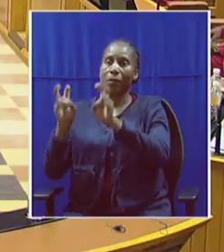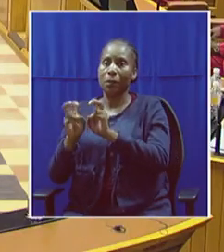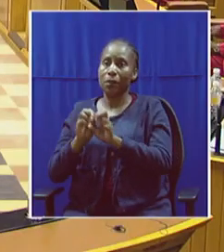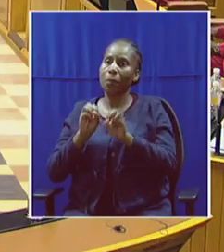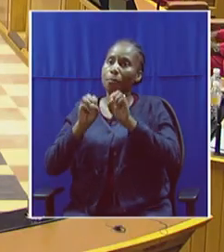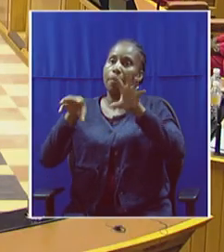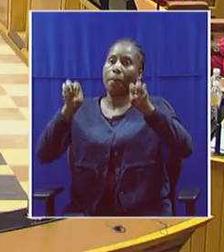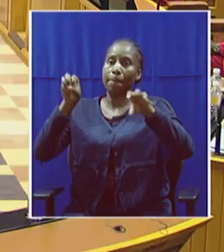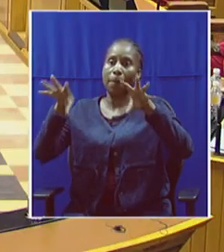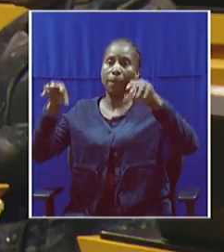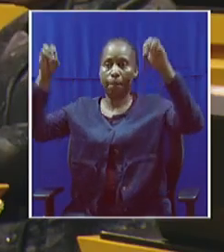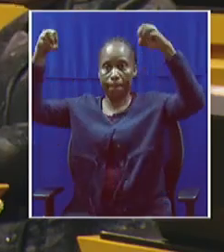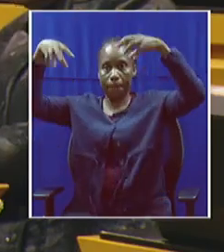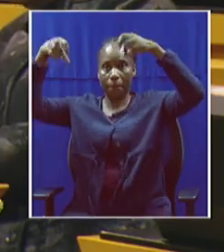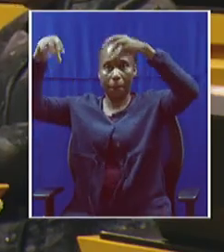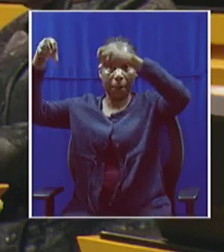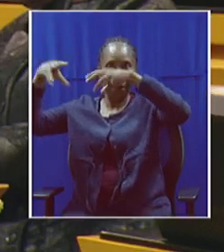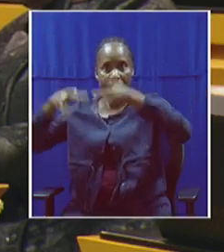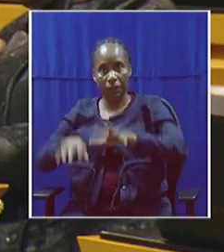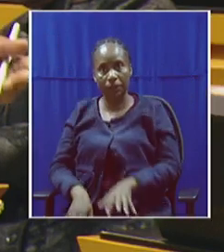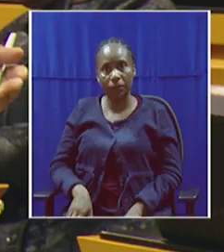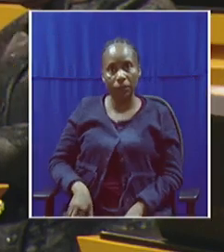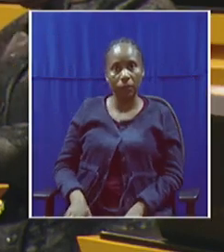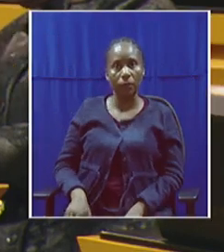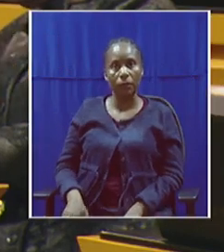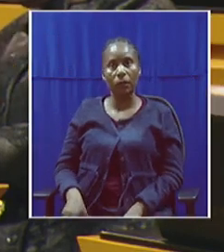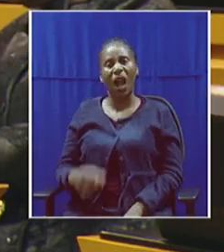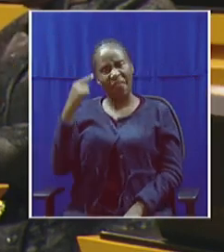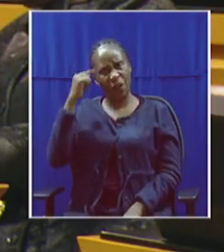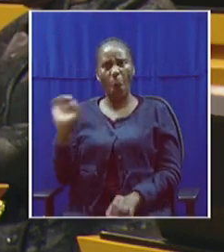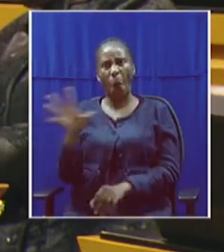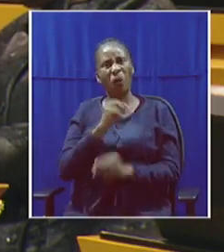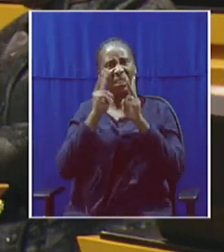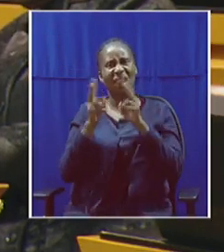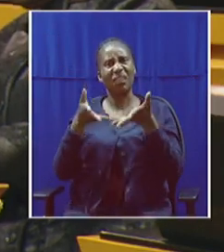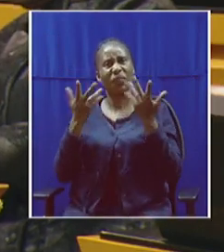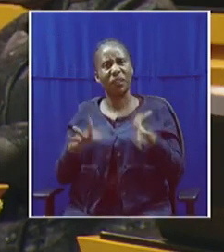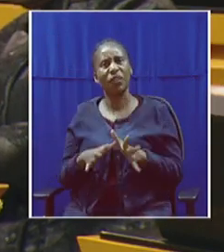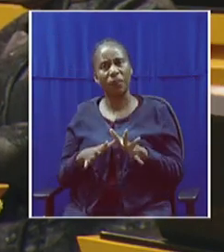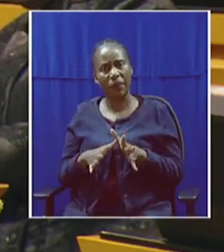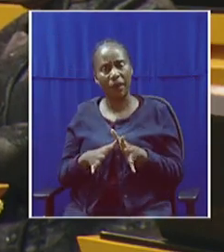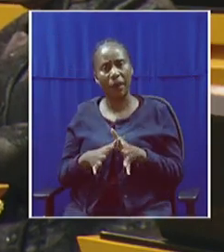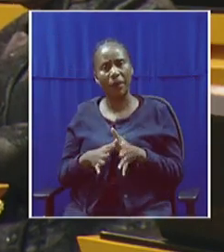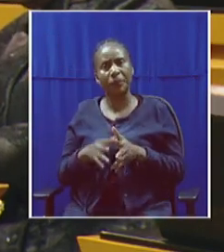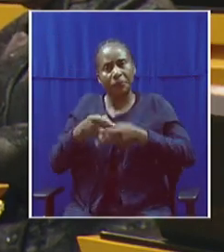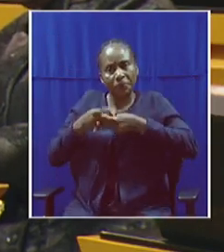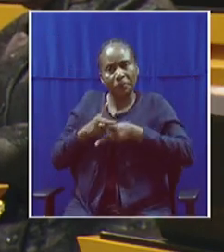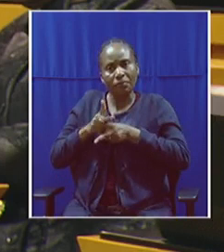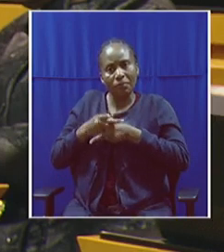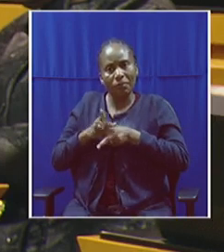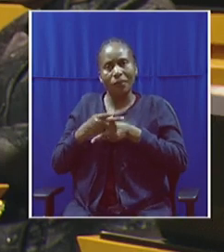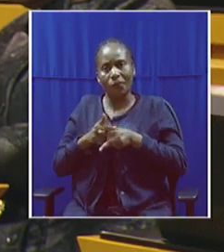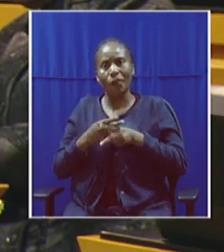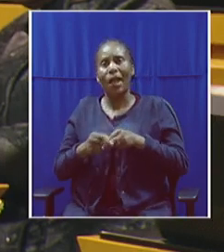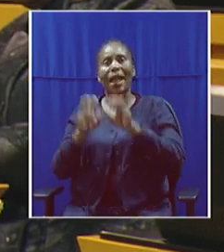much sometimes things you think that everybody notices them generation of of electricity in South